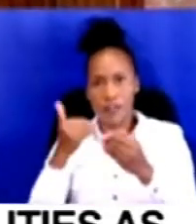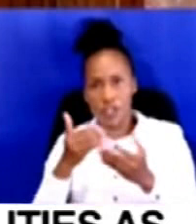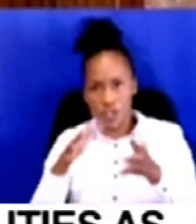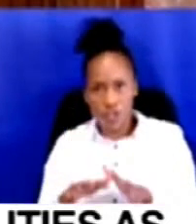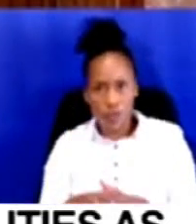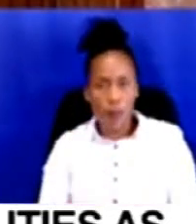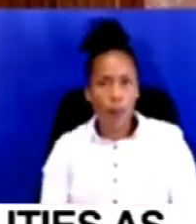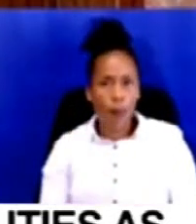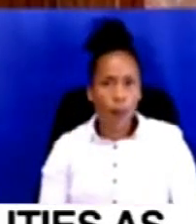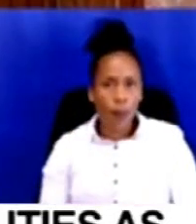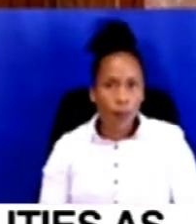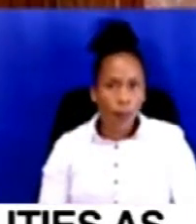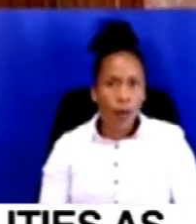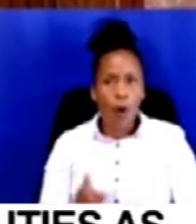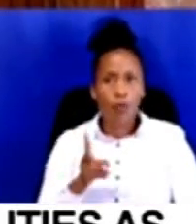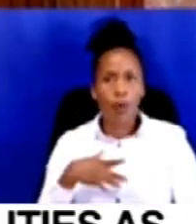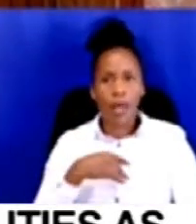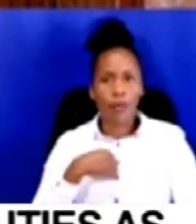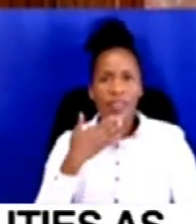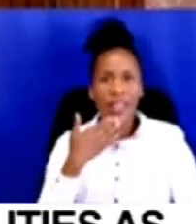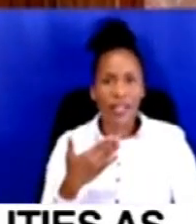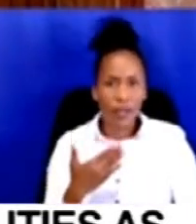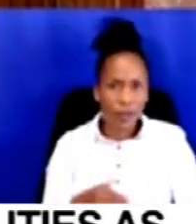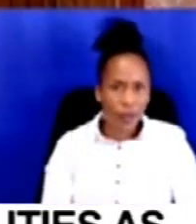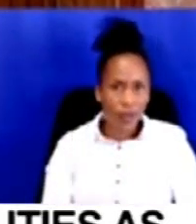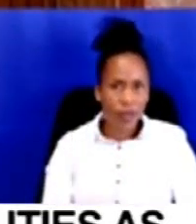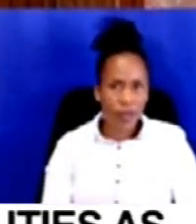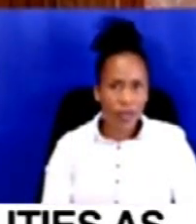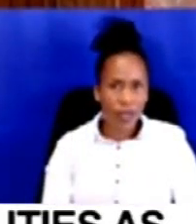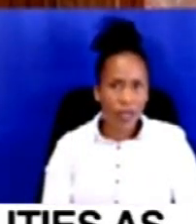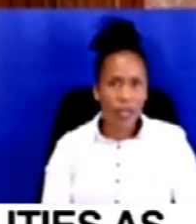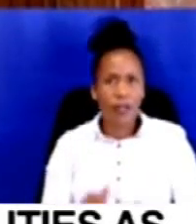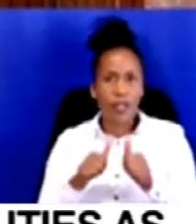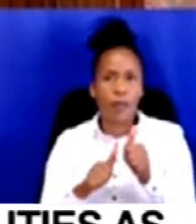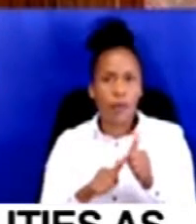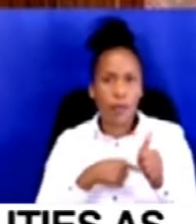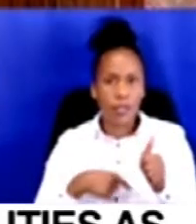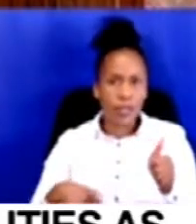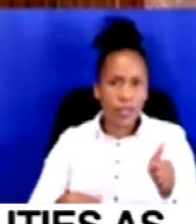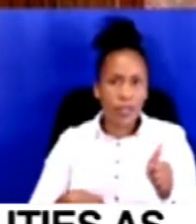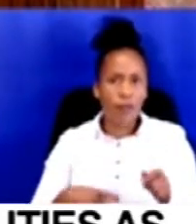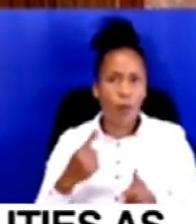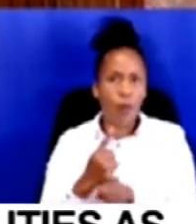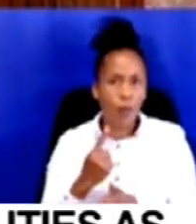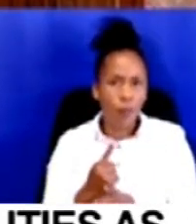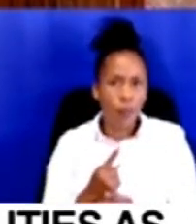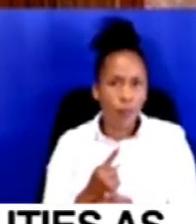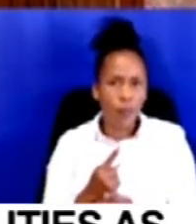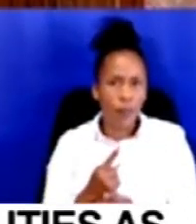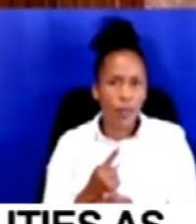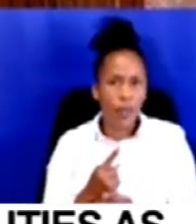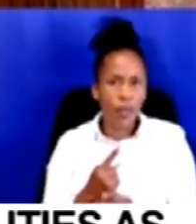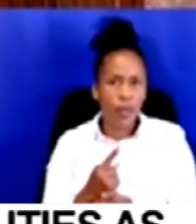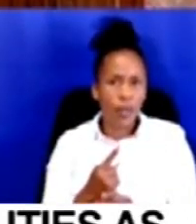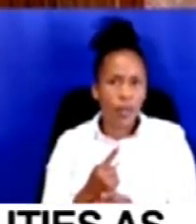country. We also want to thank you, Comrade Deputy President, for your response and for always